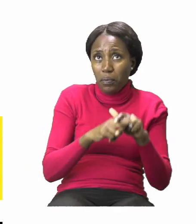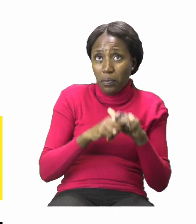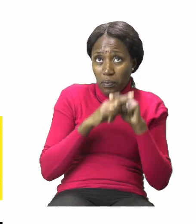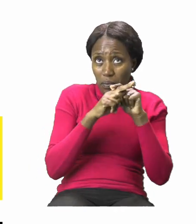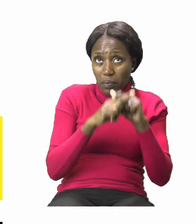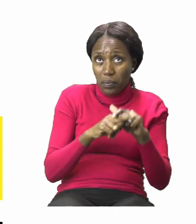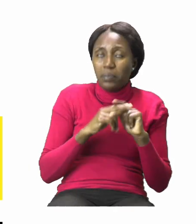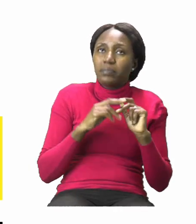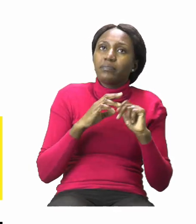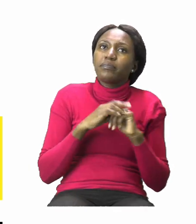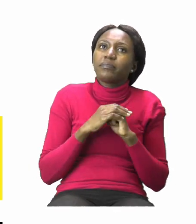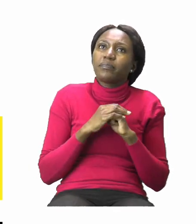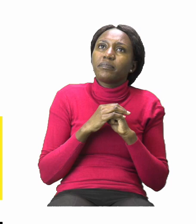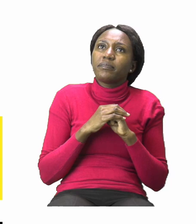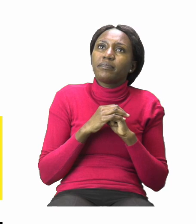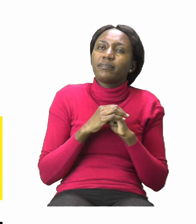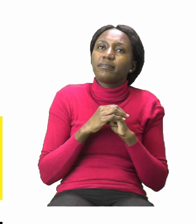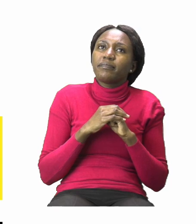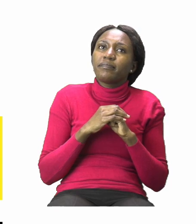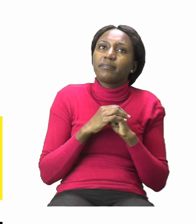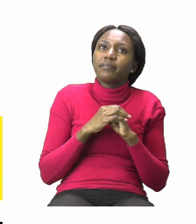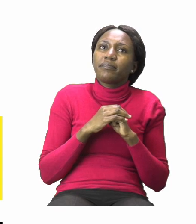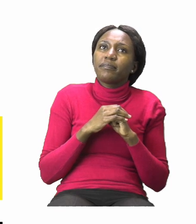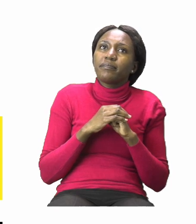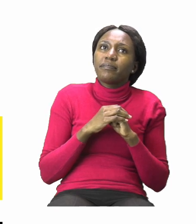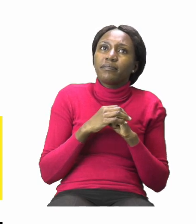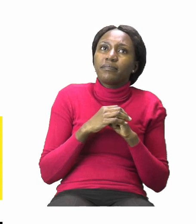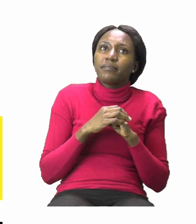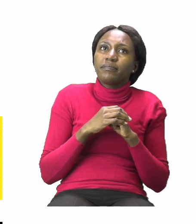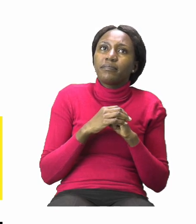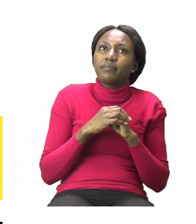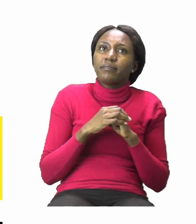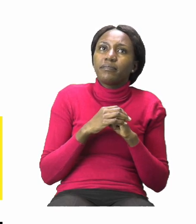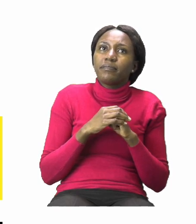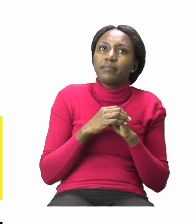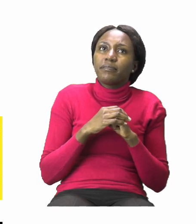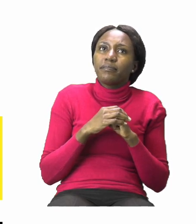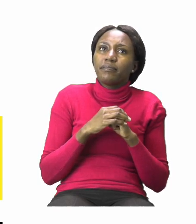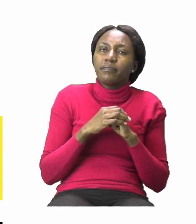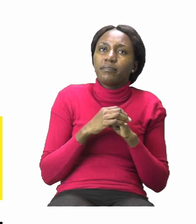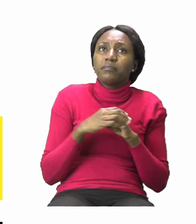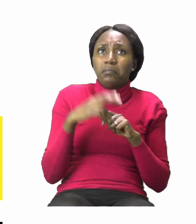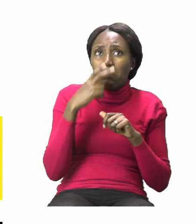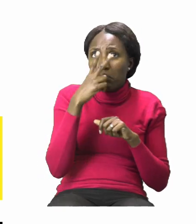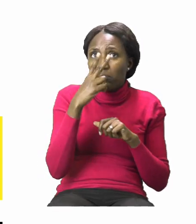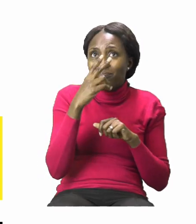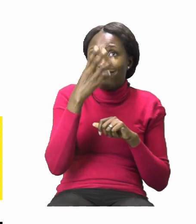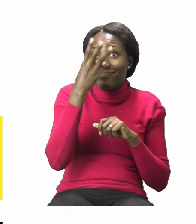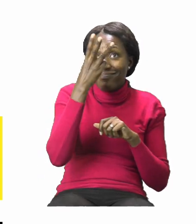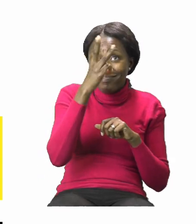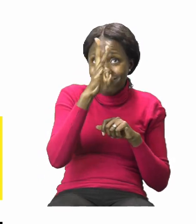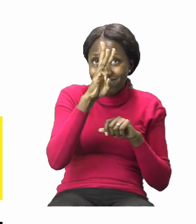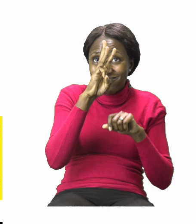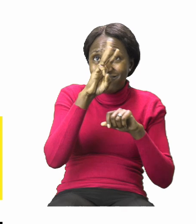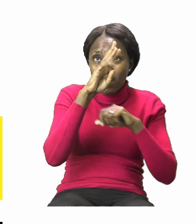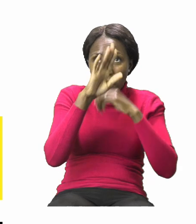Horse. Then last but not least, you and I can see